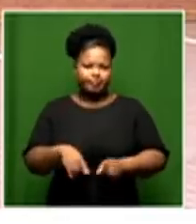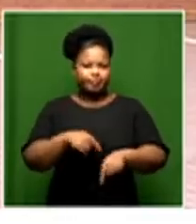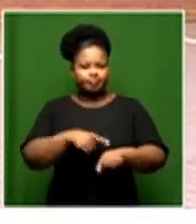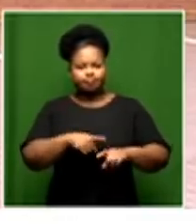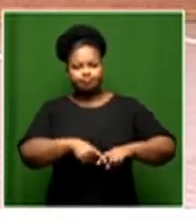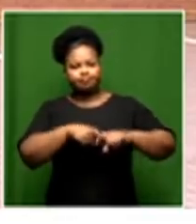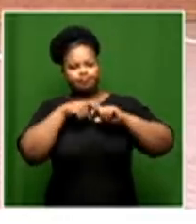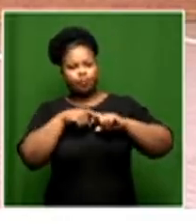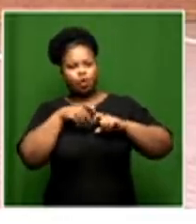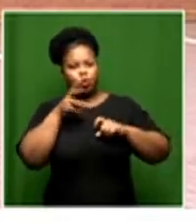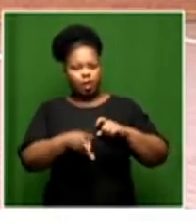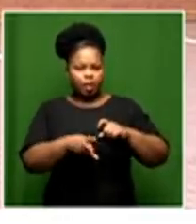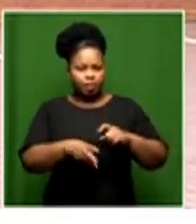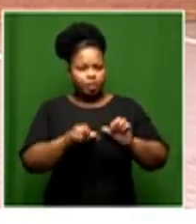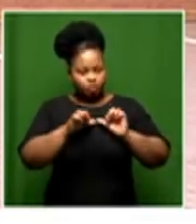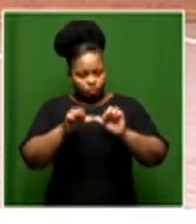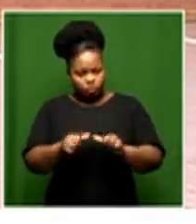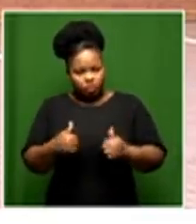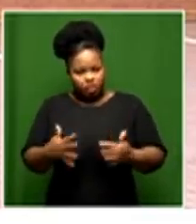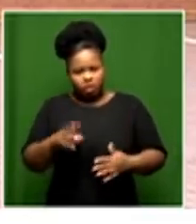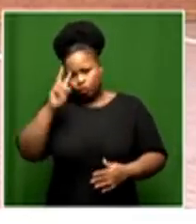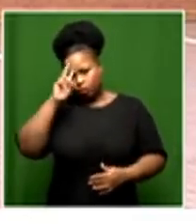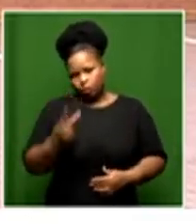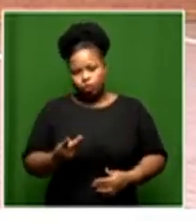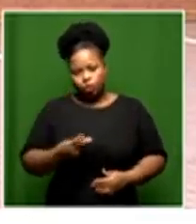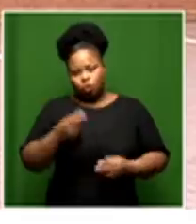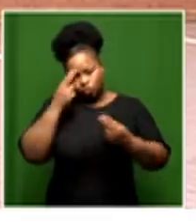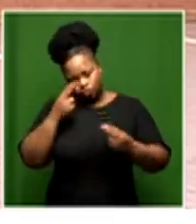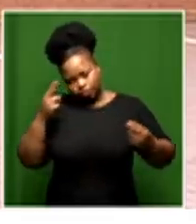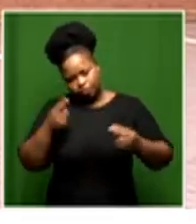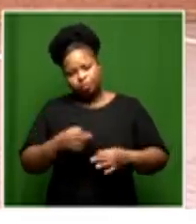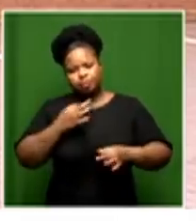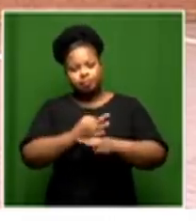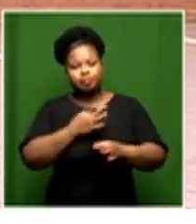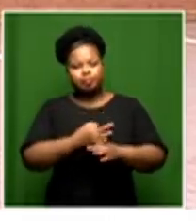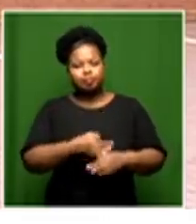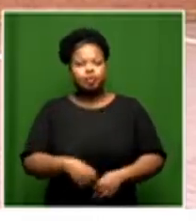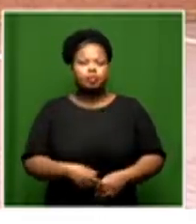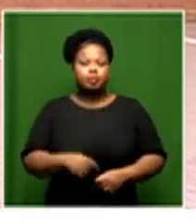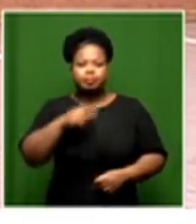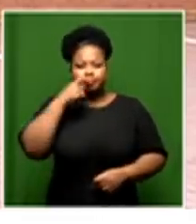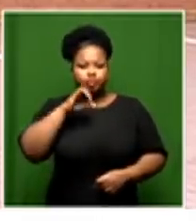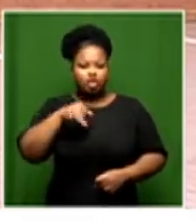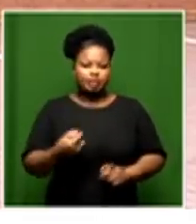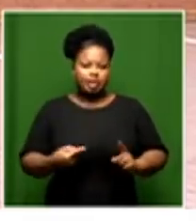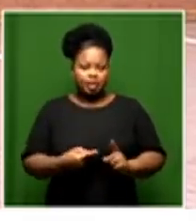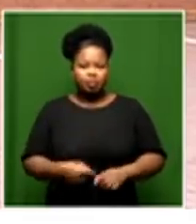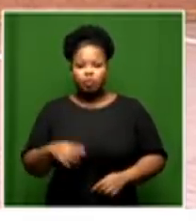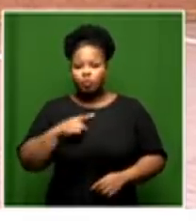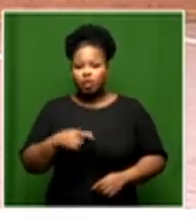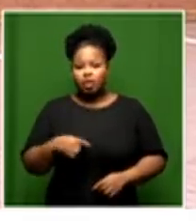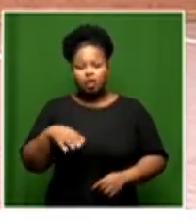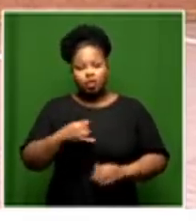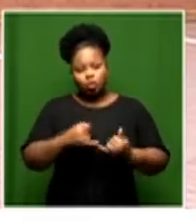put on hold and will only commence at 2 o'clock in honor of Jackson Mthembu. We also know that there are virtual memorials that will